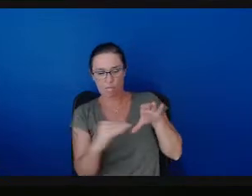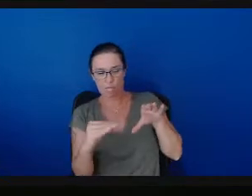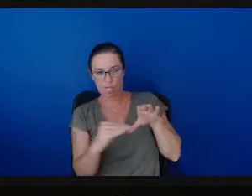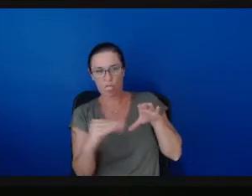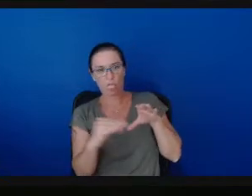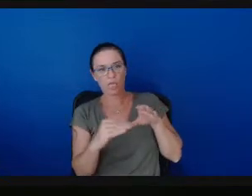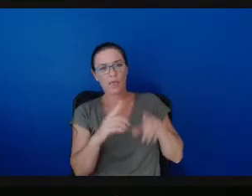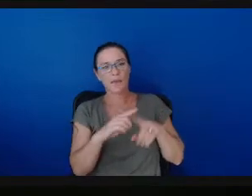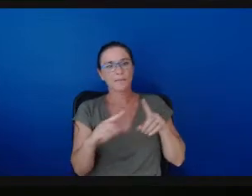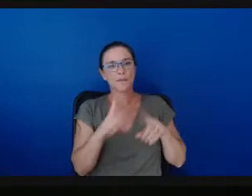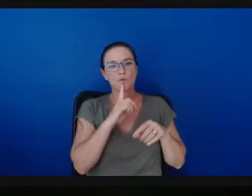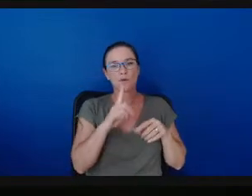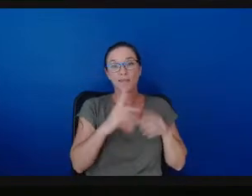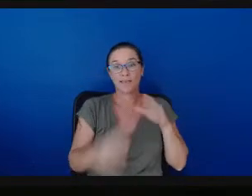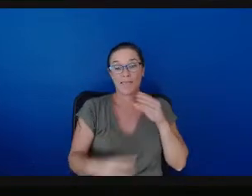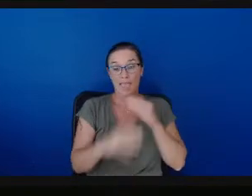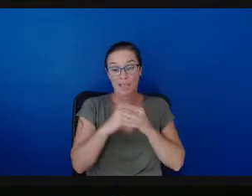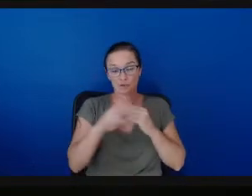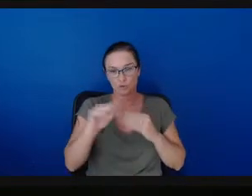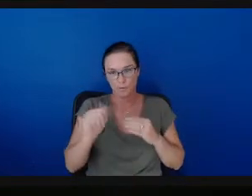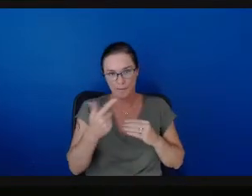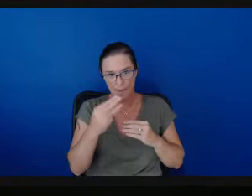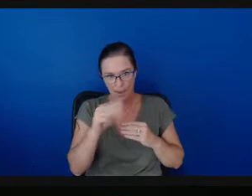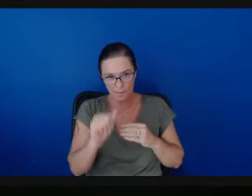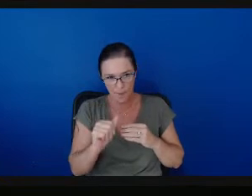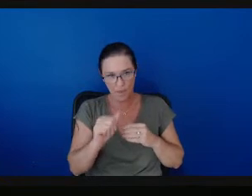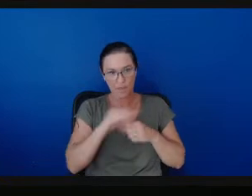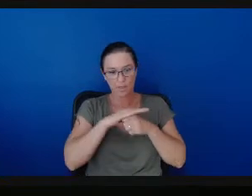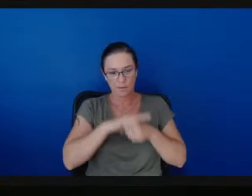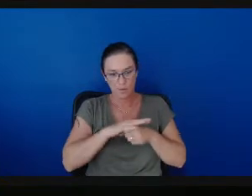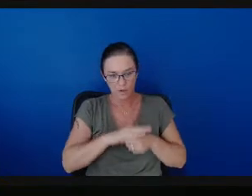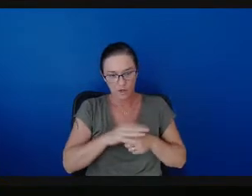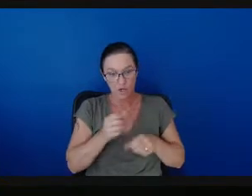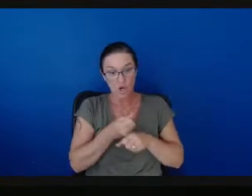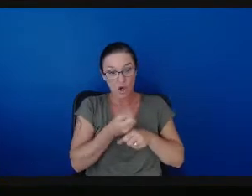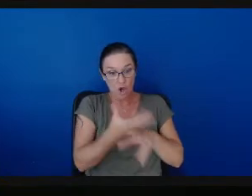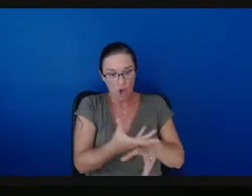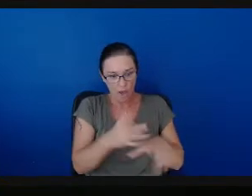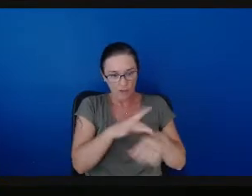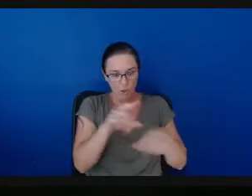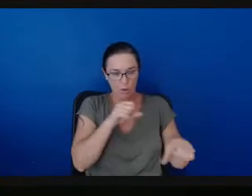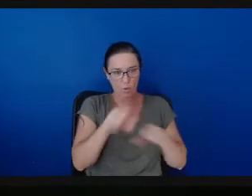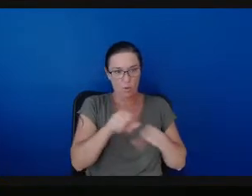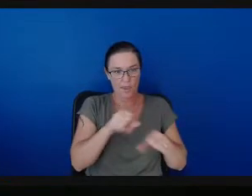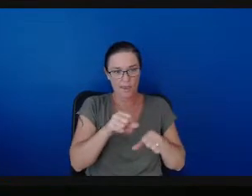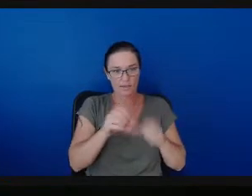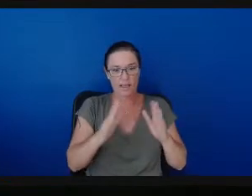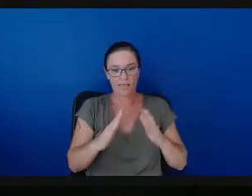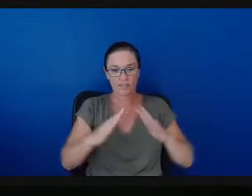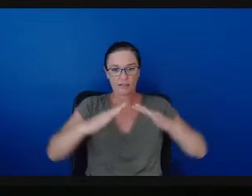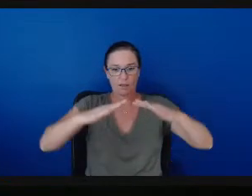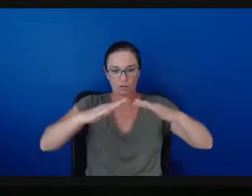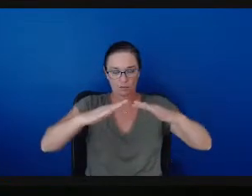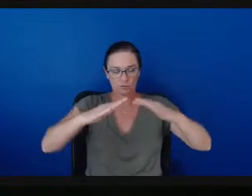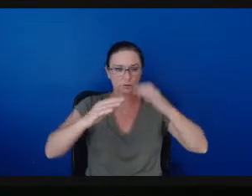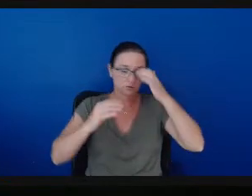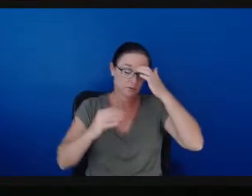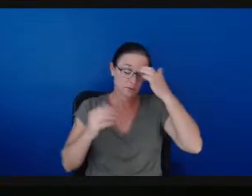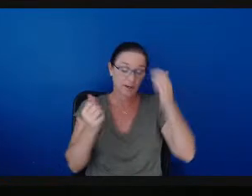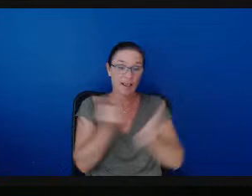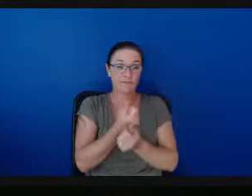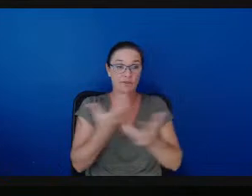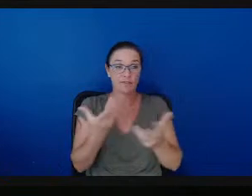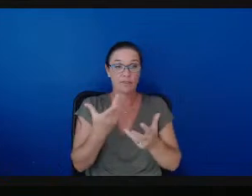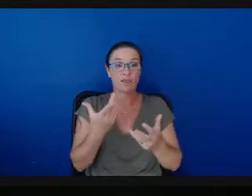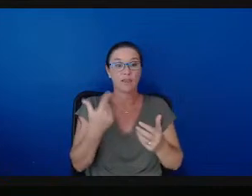that caused it to all happen. And the extra magma caused extra earthquakes, and it caused extra tilt, ground tilt, and it caused all the stuff that we